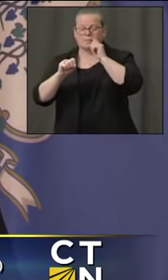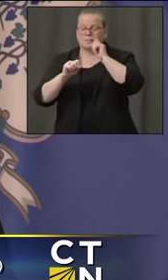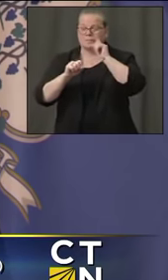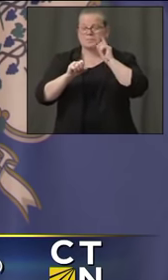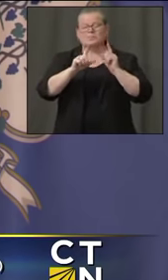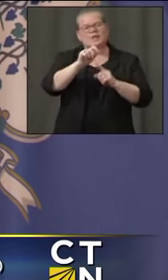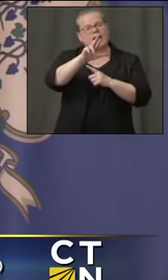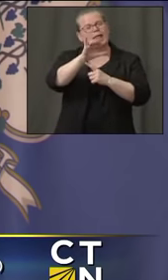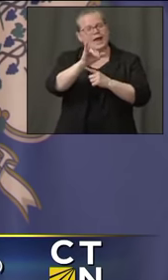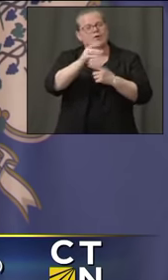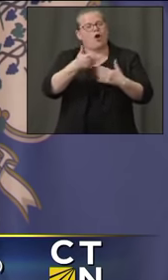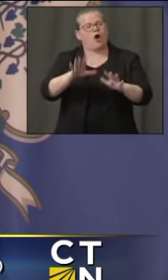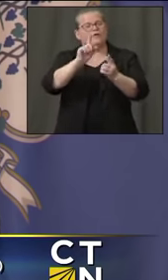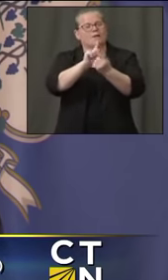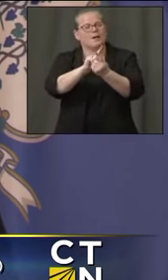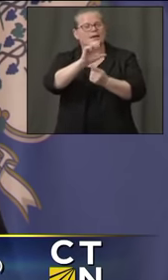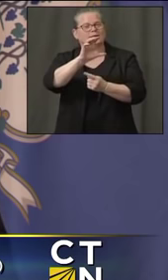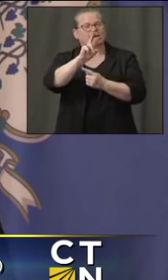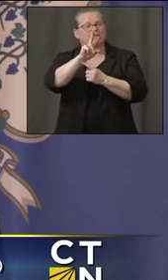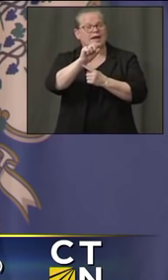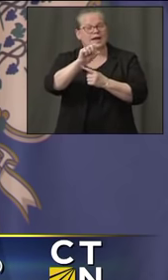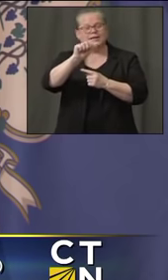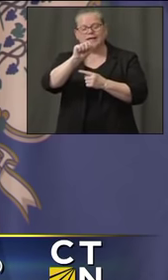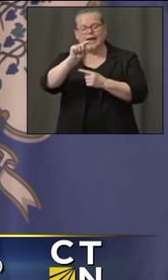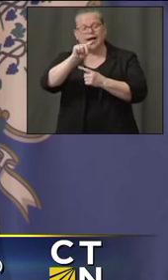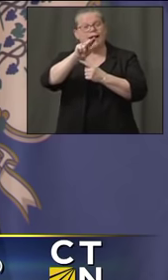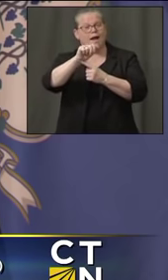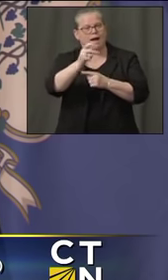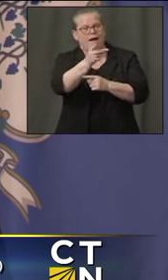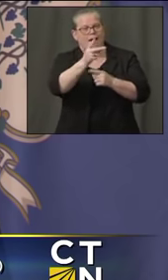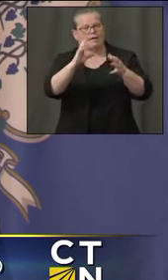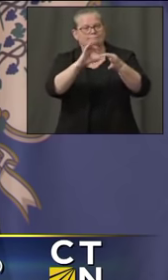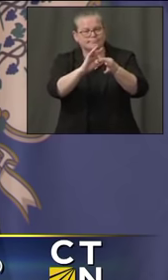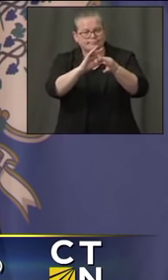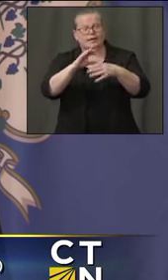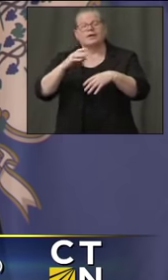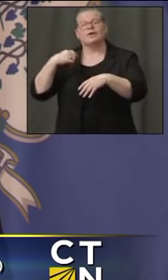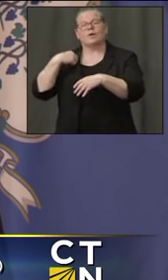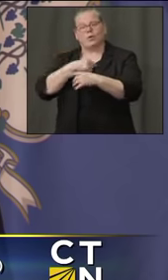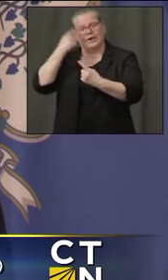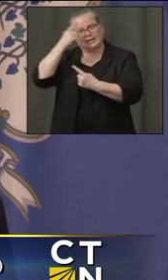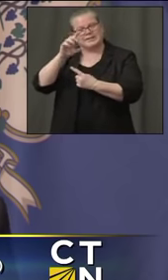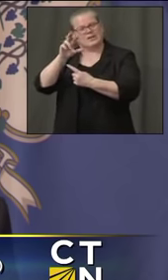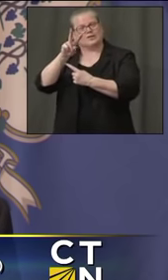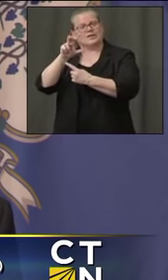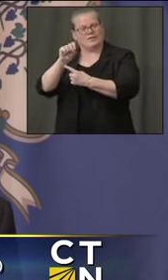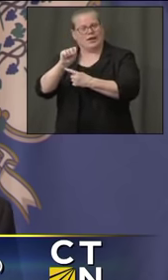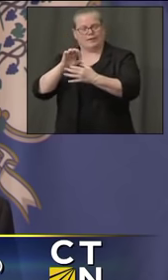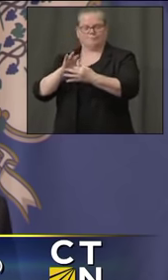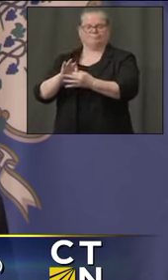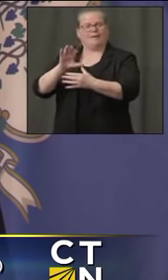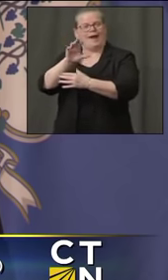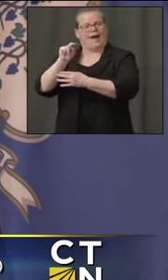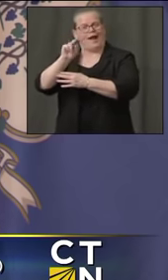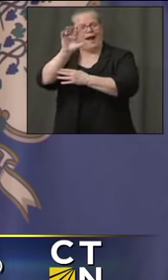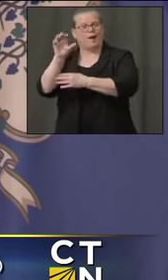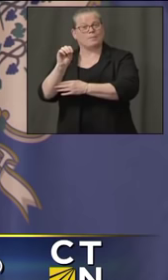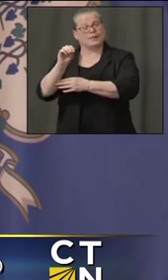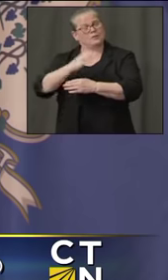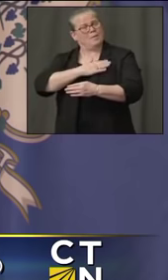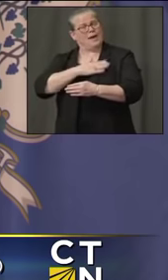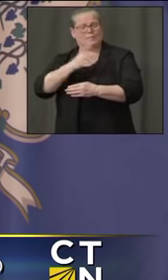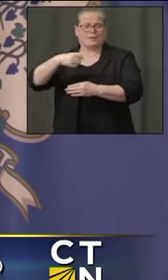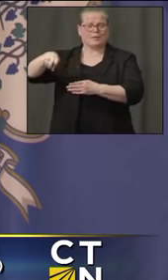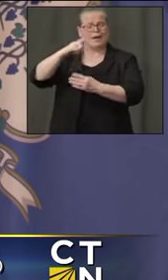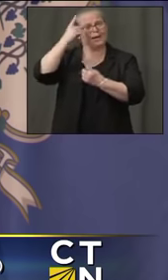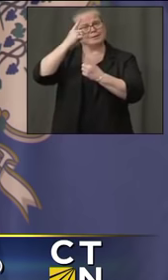and Aetna are one in the joint. We consider CVS like a Connecticut company, and I am so proud that they think of us as a part of the family